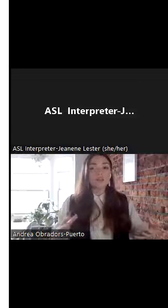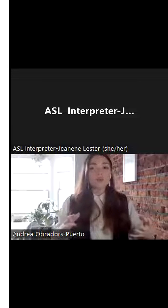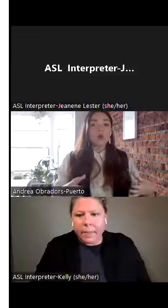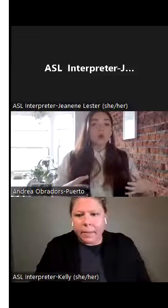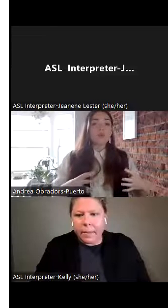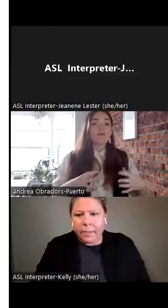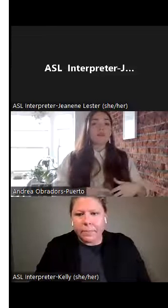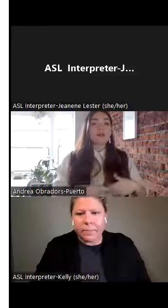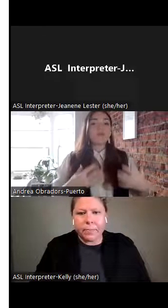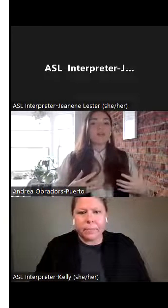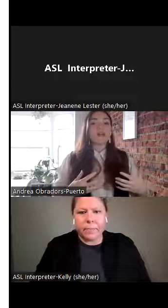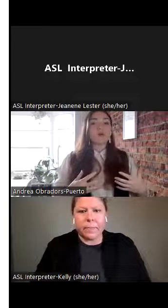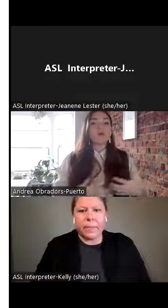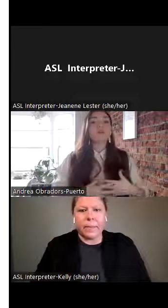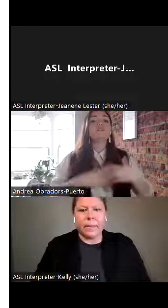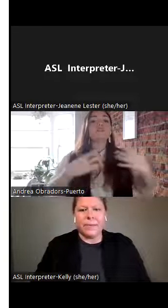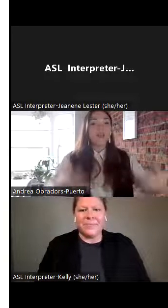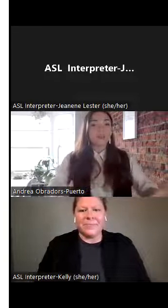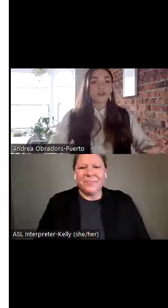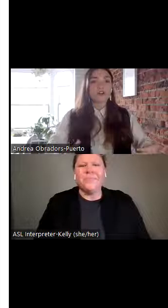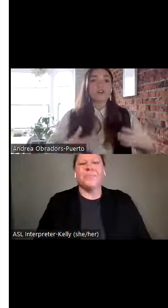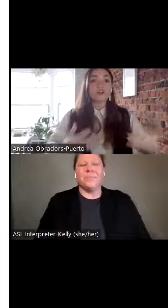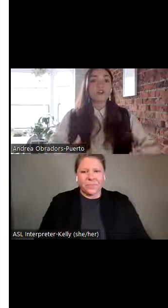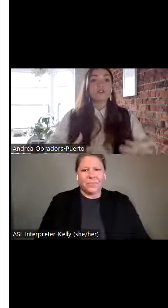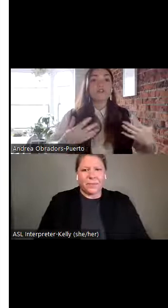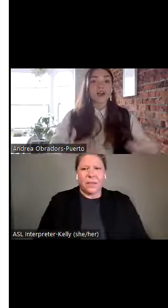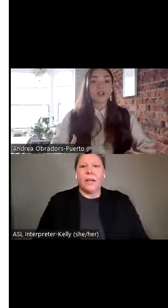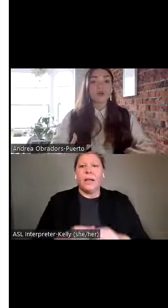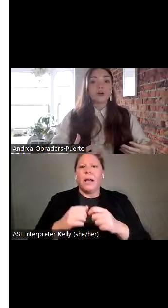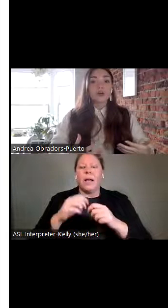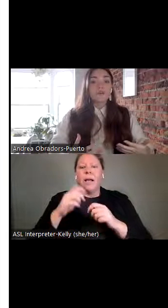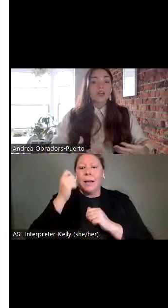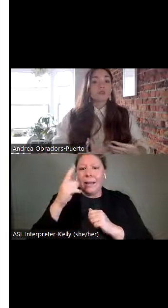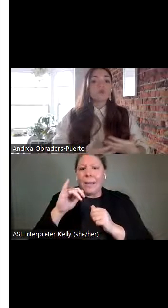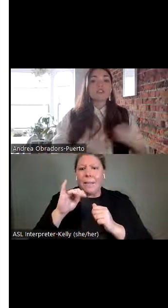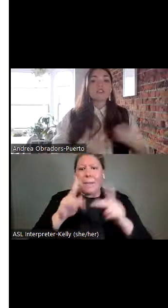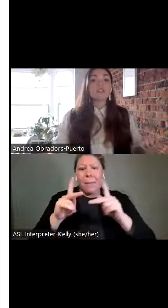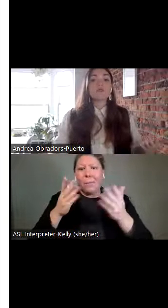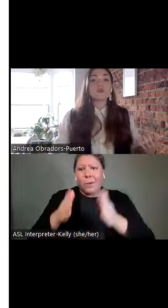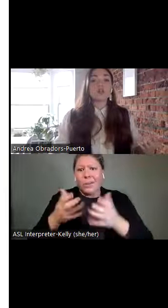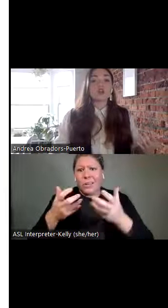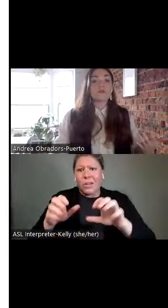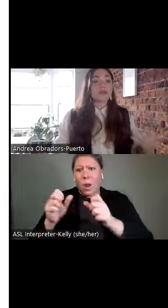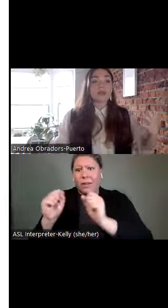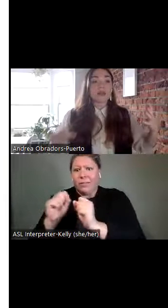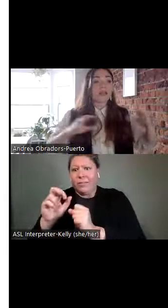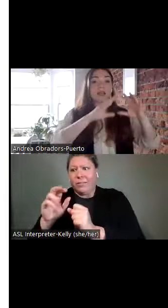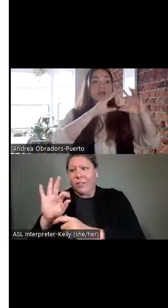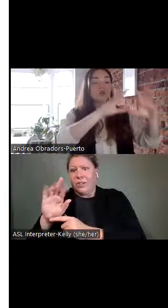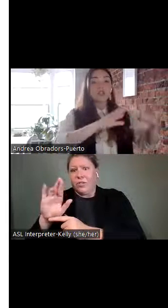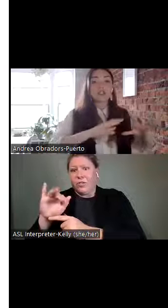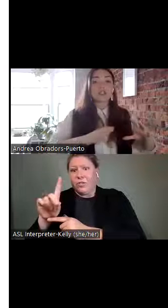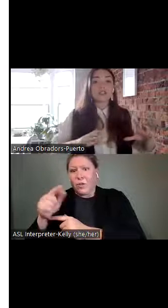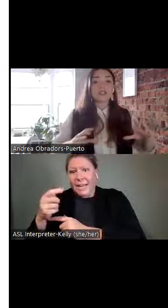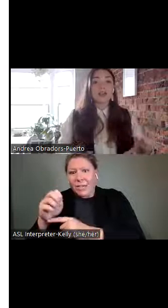will use them, we can be confident that we will deliver real value. So services focus on mainly,